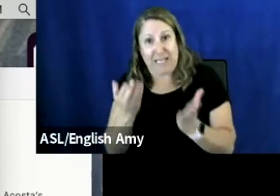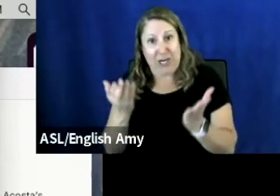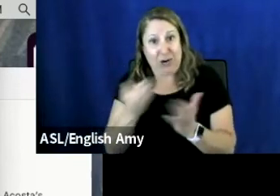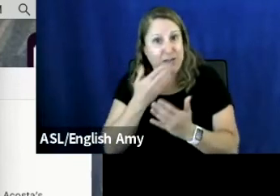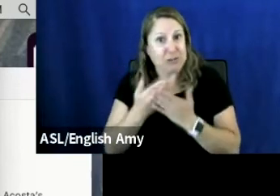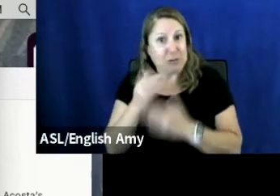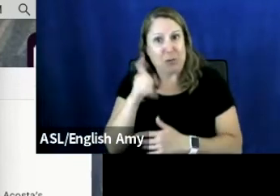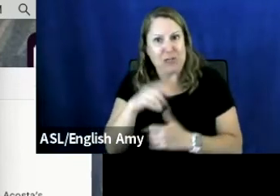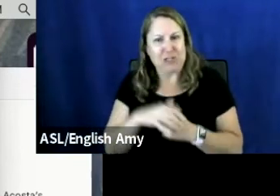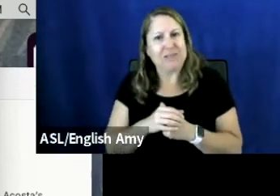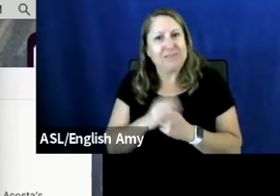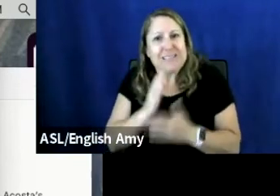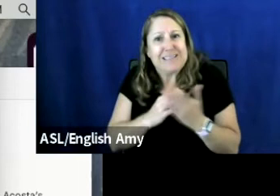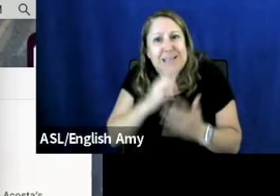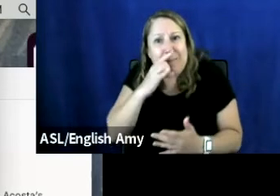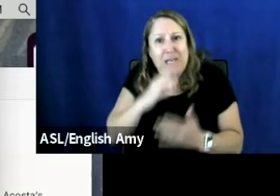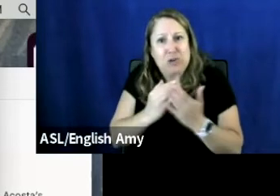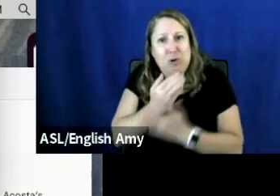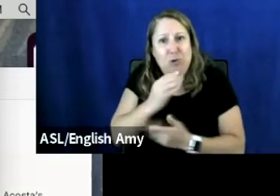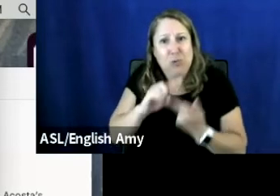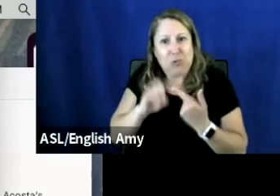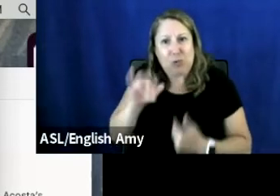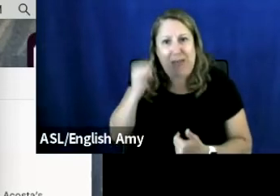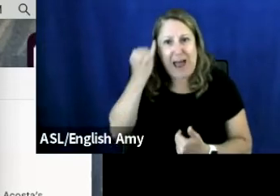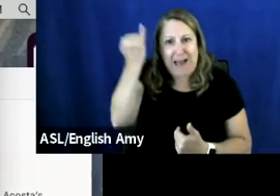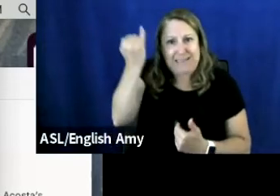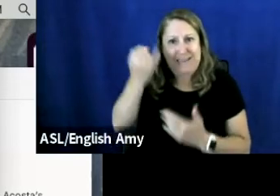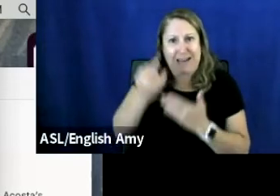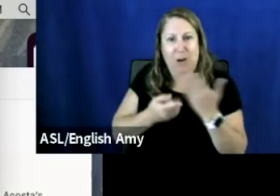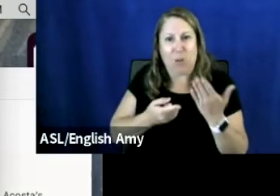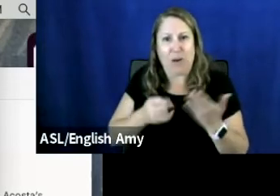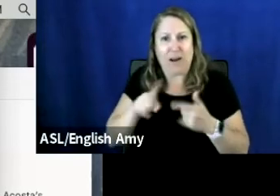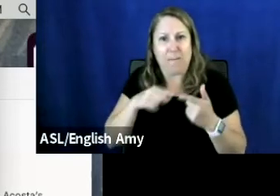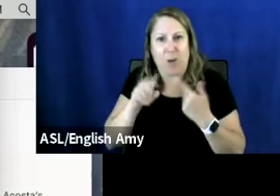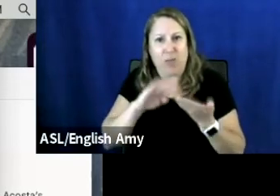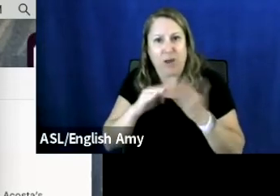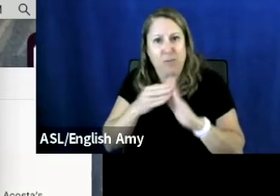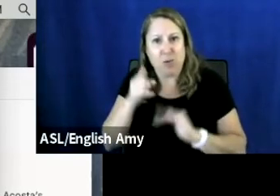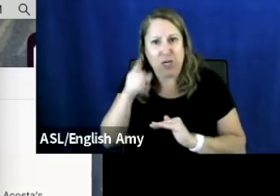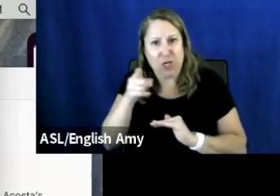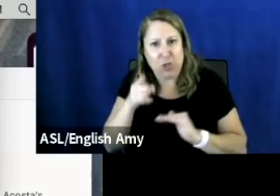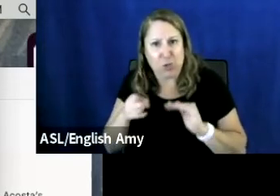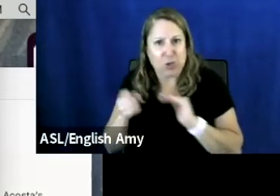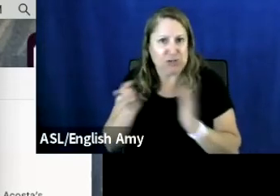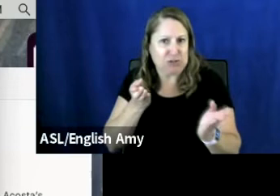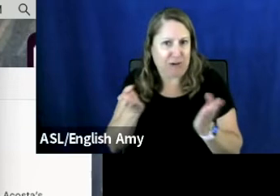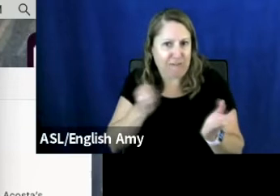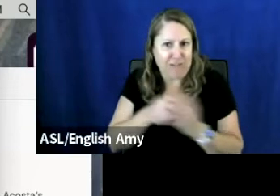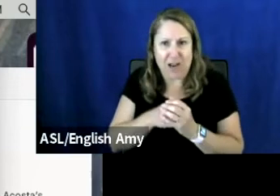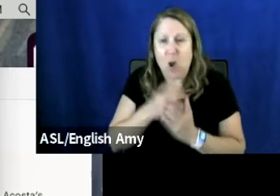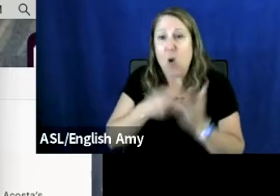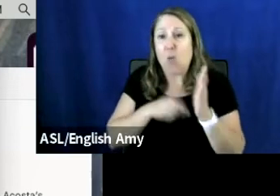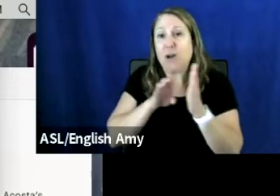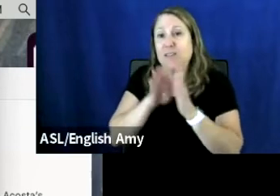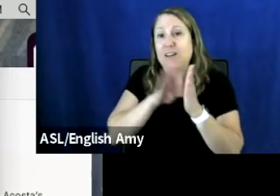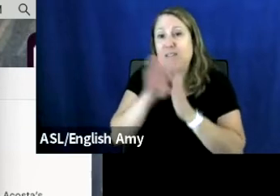you know, some kids are new to some ideas, and what about the communities being served? Right. What do the developmental concerns? You have layers